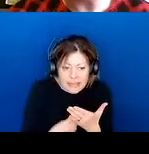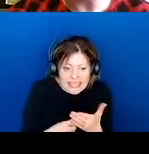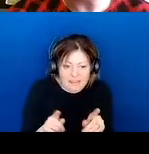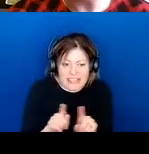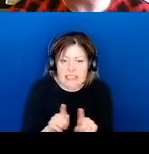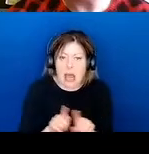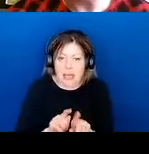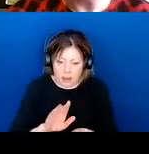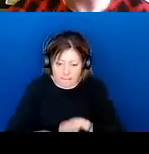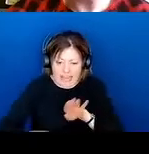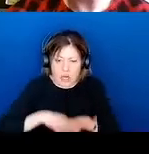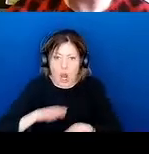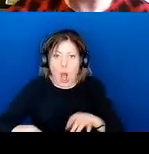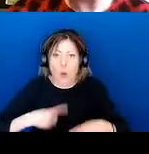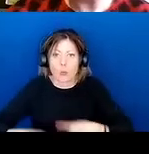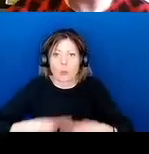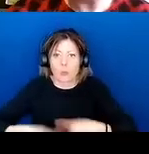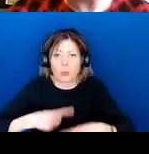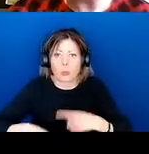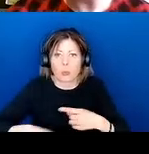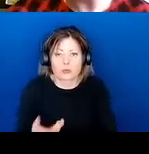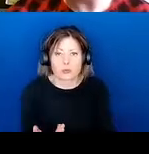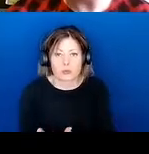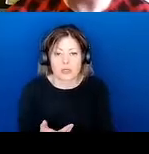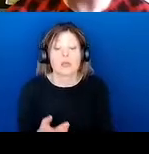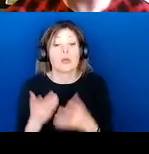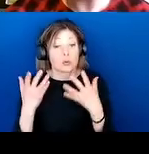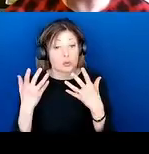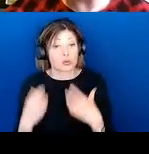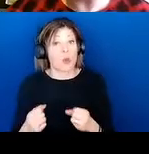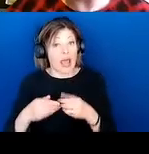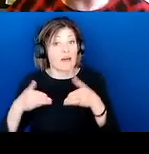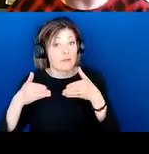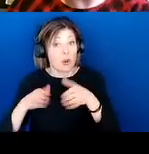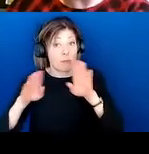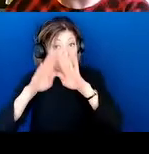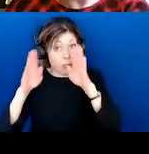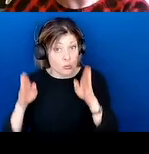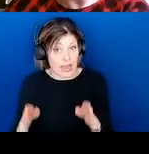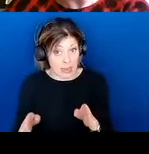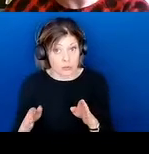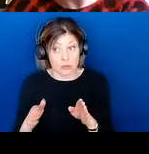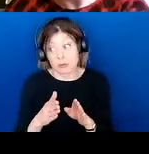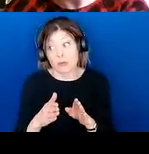pedalo. There is a reconstructed boathouse at the eastern end of the lake.